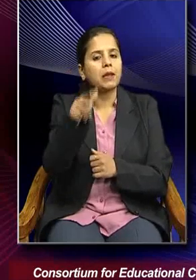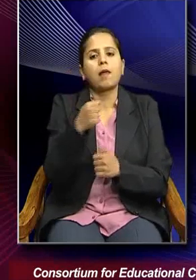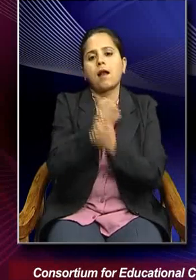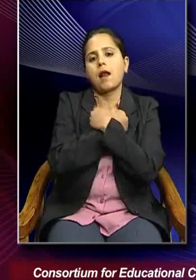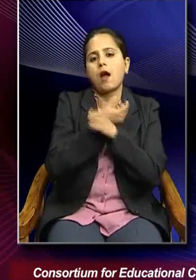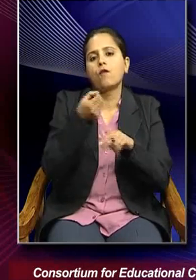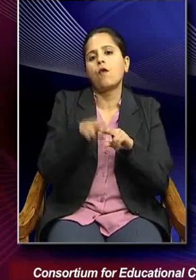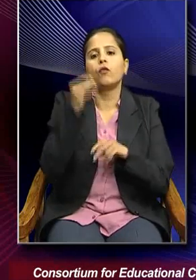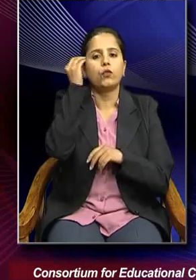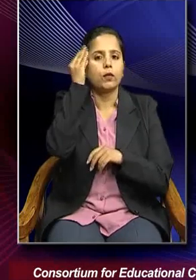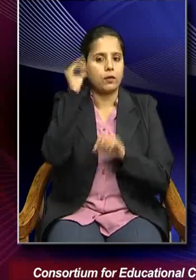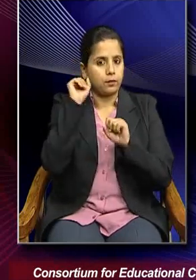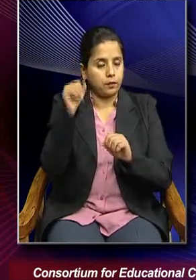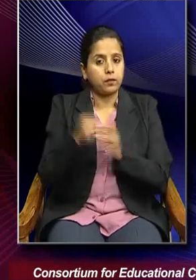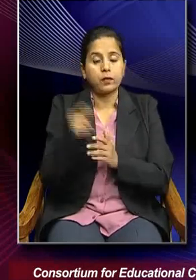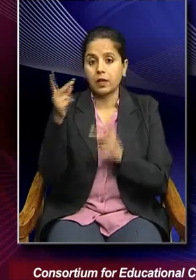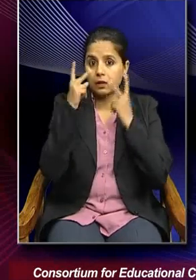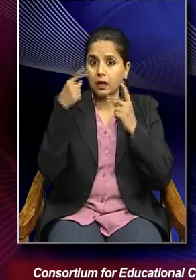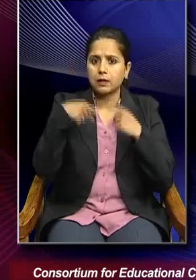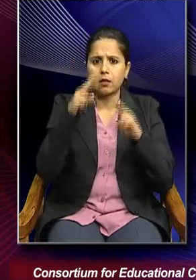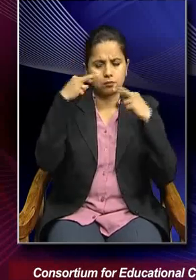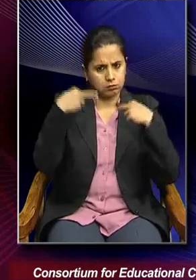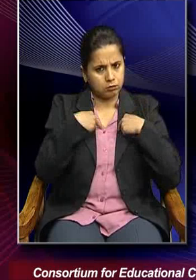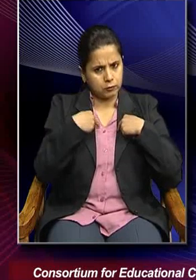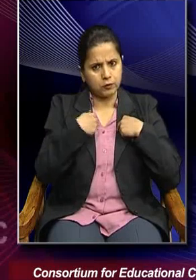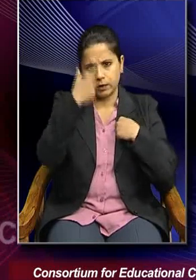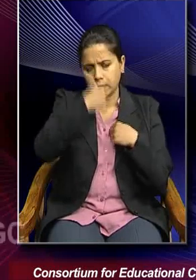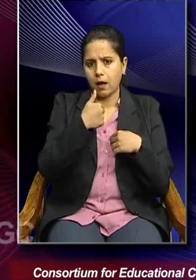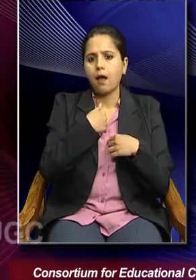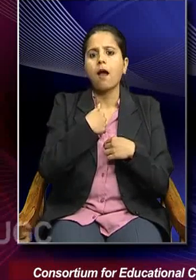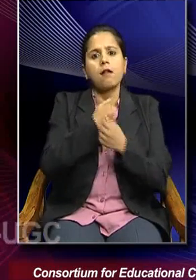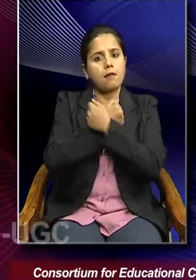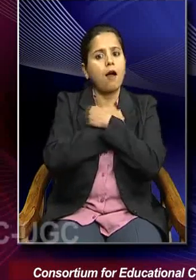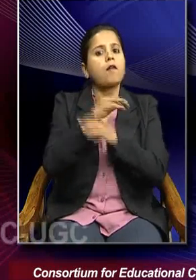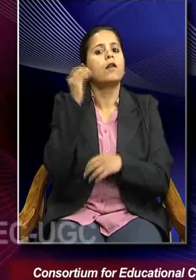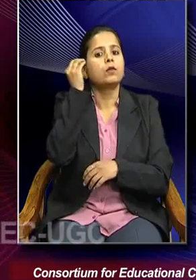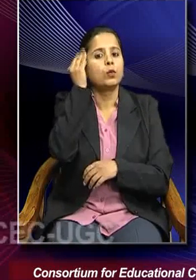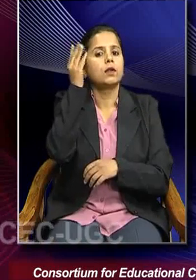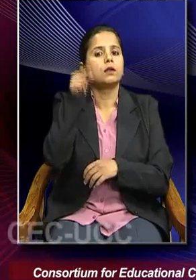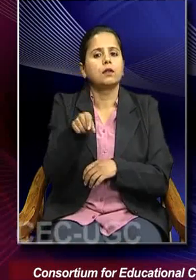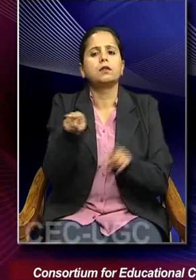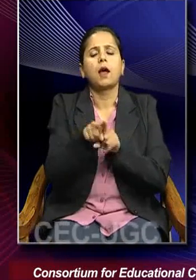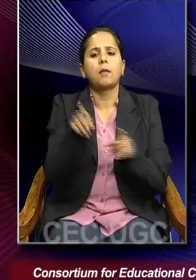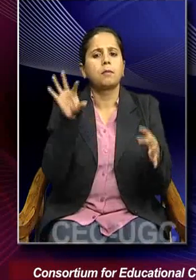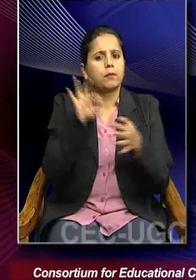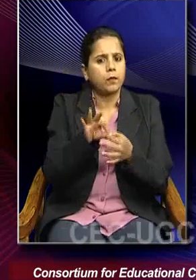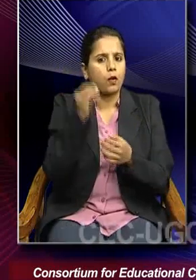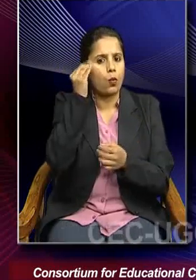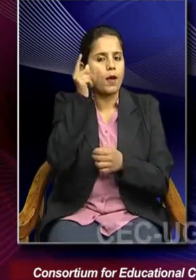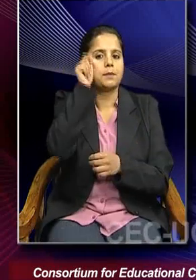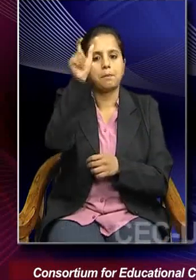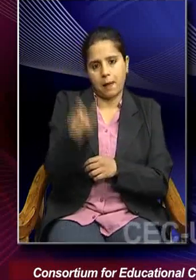of wisdom. And he saw himself to be the lover of wisdom in contrast to the wise